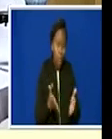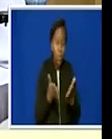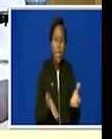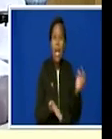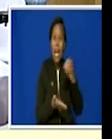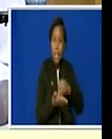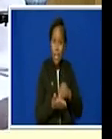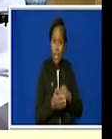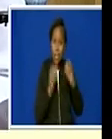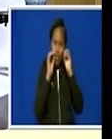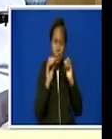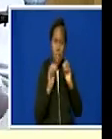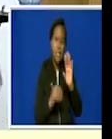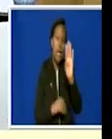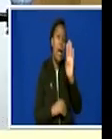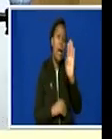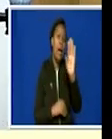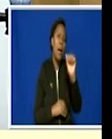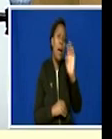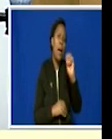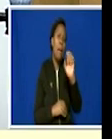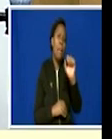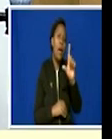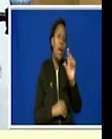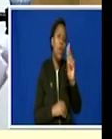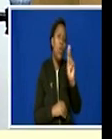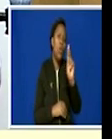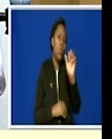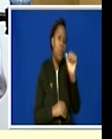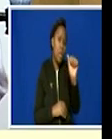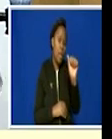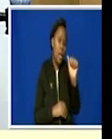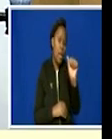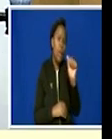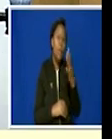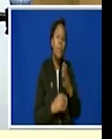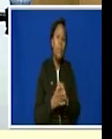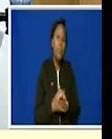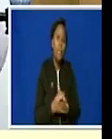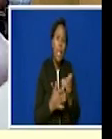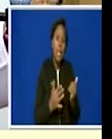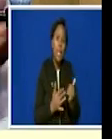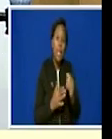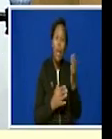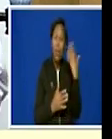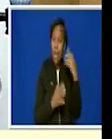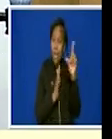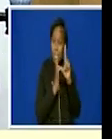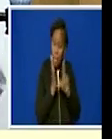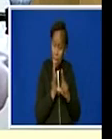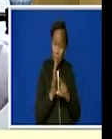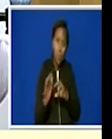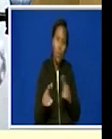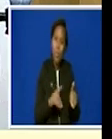again, teacher Thaddeus Baluka, the ocean of chemistry, a certified working chemical. In our last episode, we did